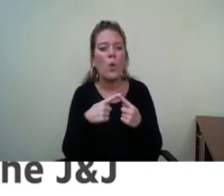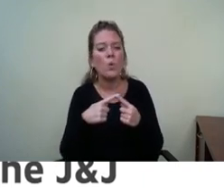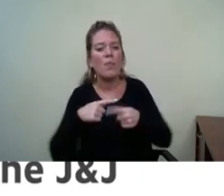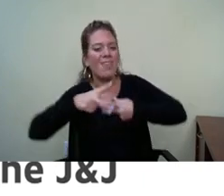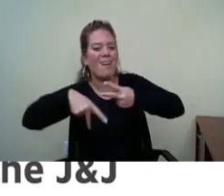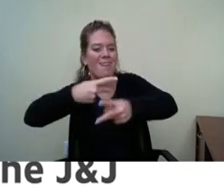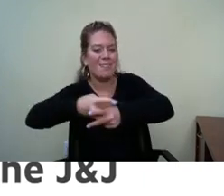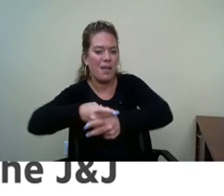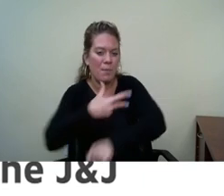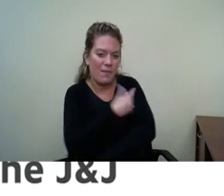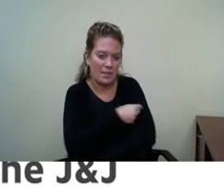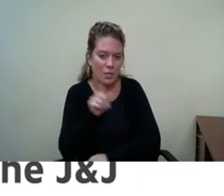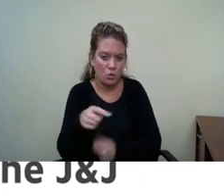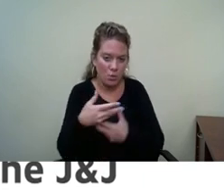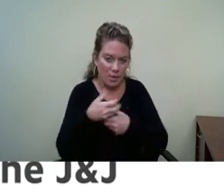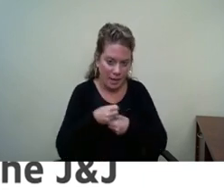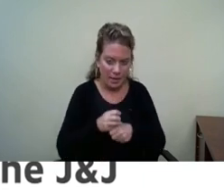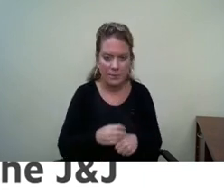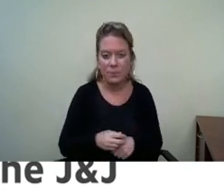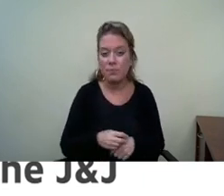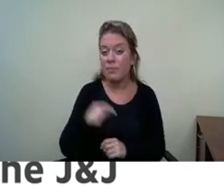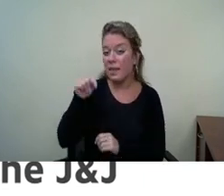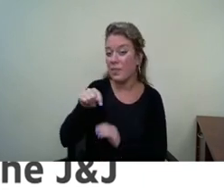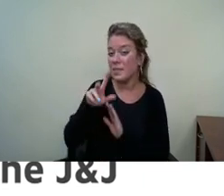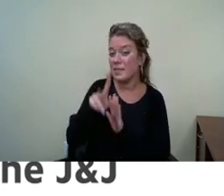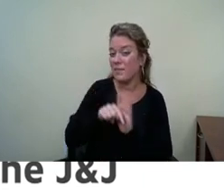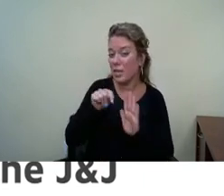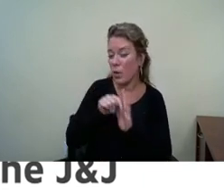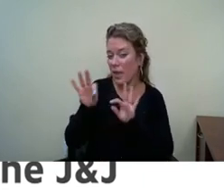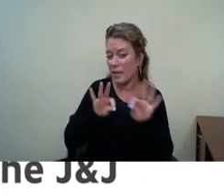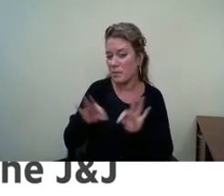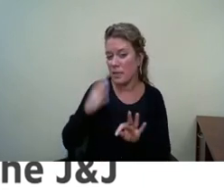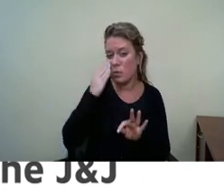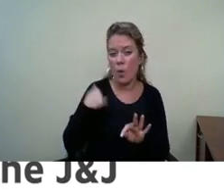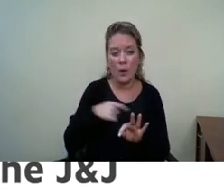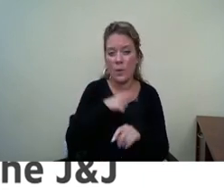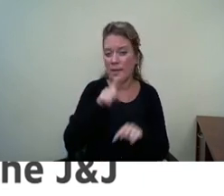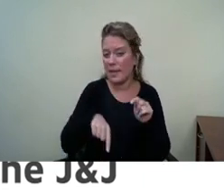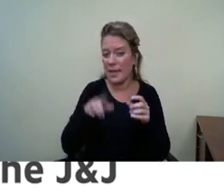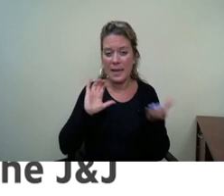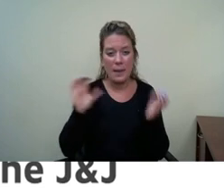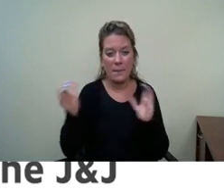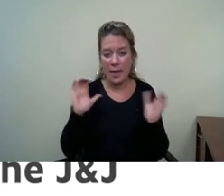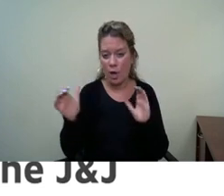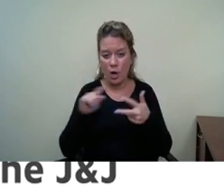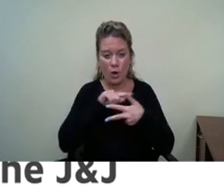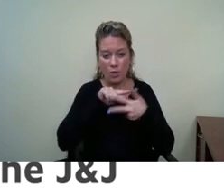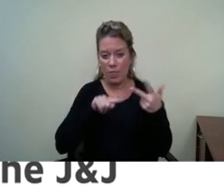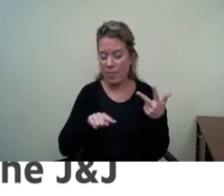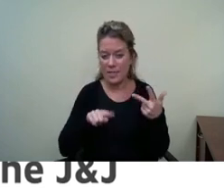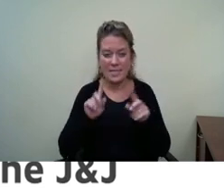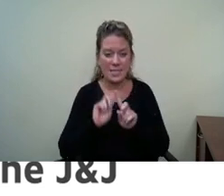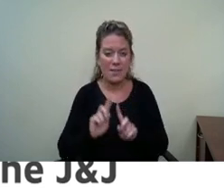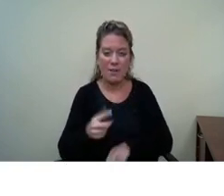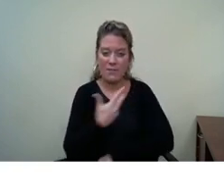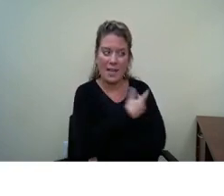you should be getting. And this is a video from Vox that explains why we can't compare the COVID-19 vaccines. This is the